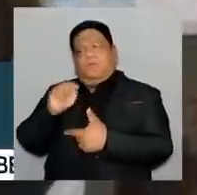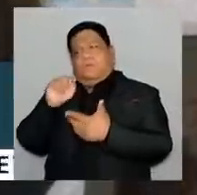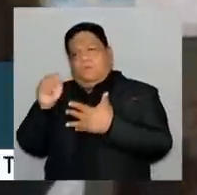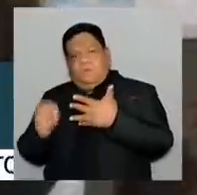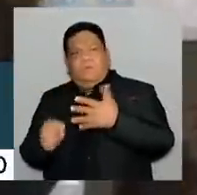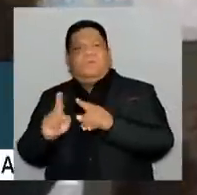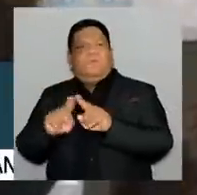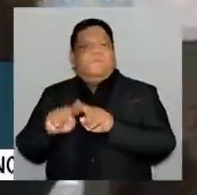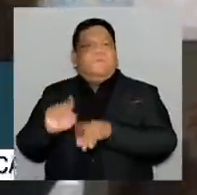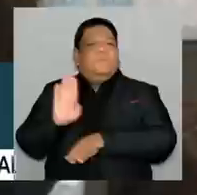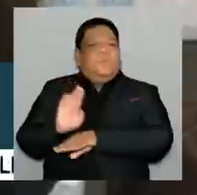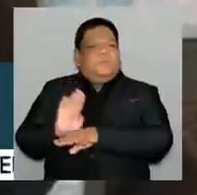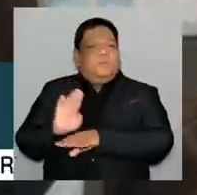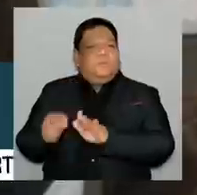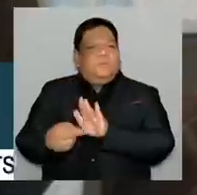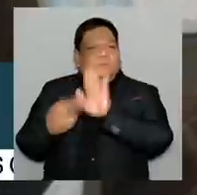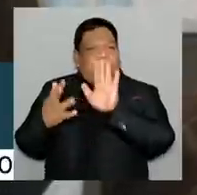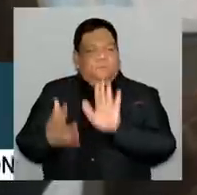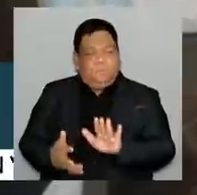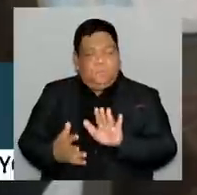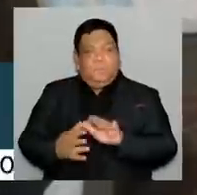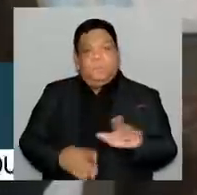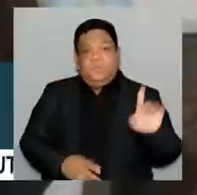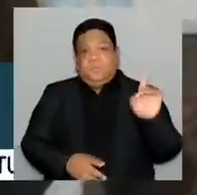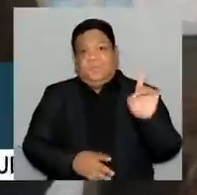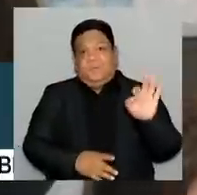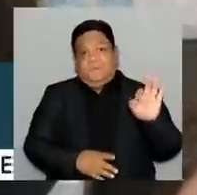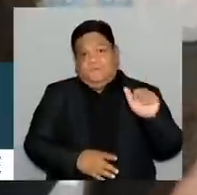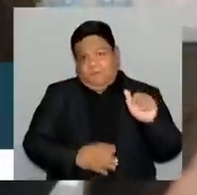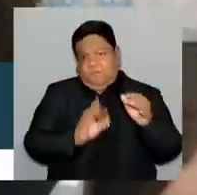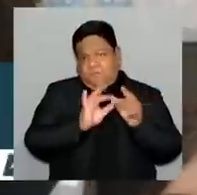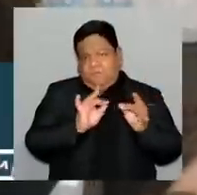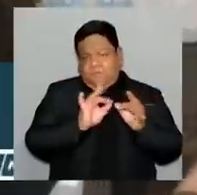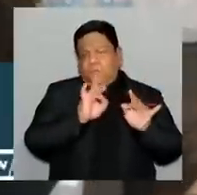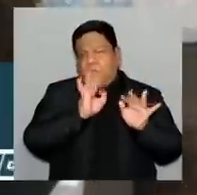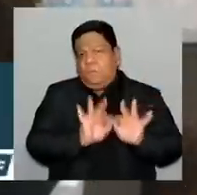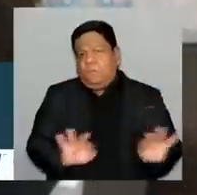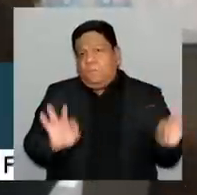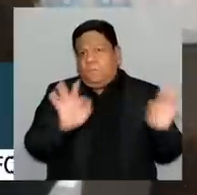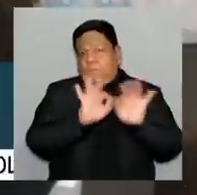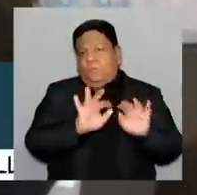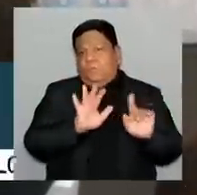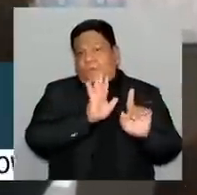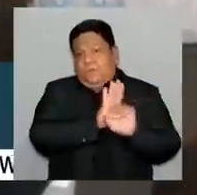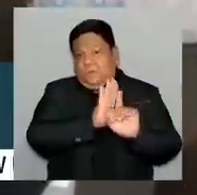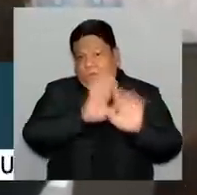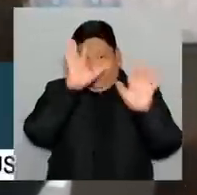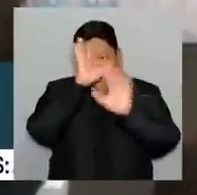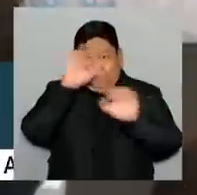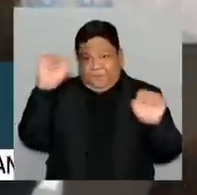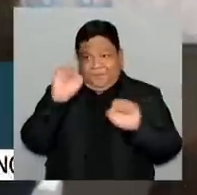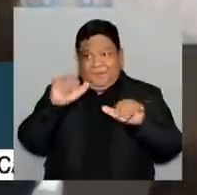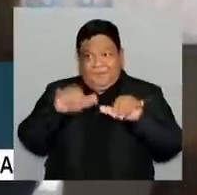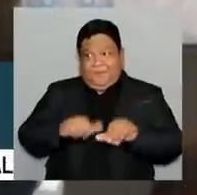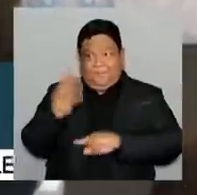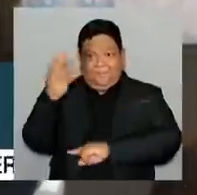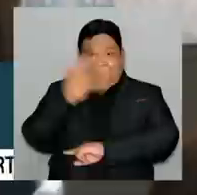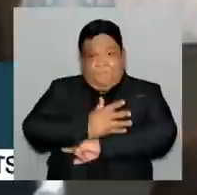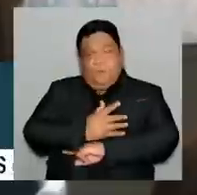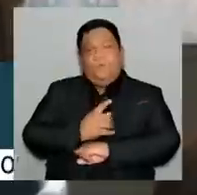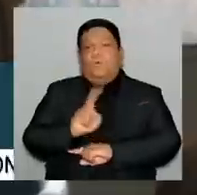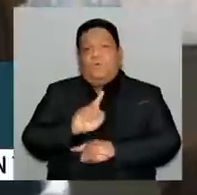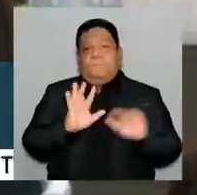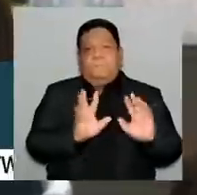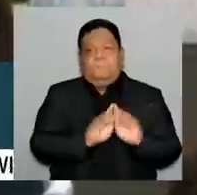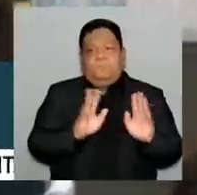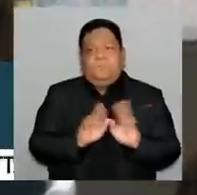of Foreign Affairs earlier said that an important part of the President's five-day official working visit is the series of meetings with